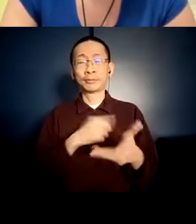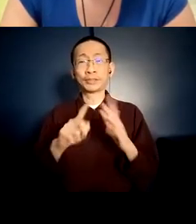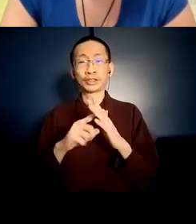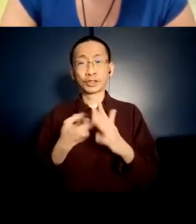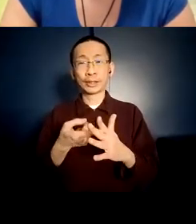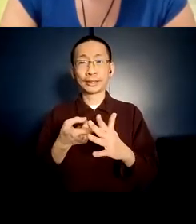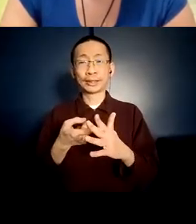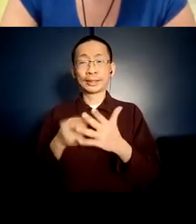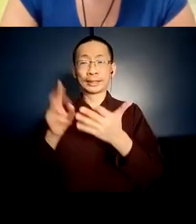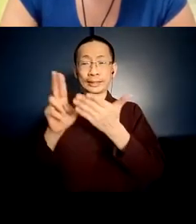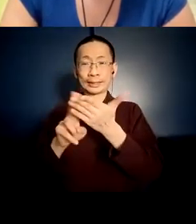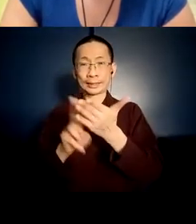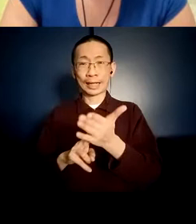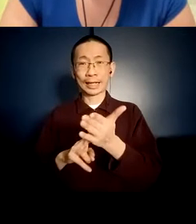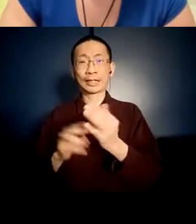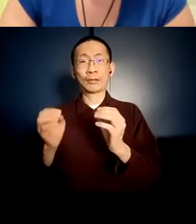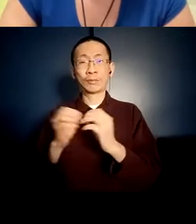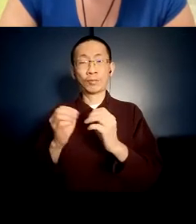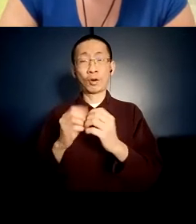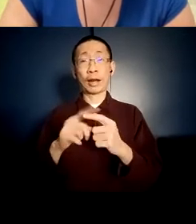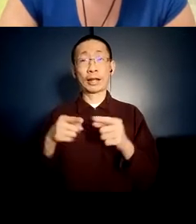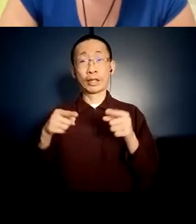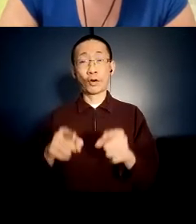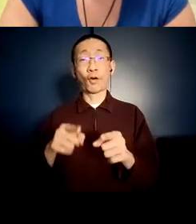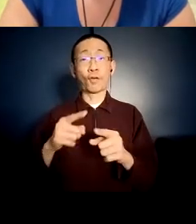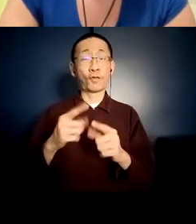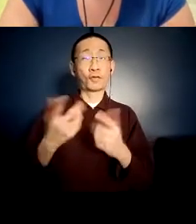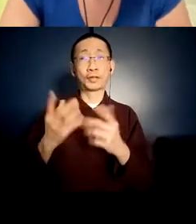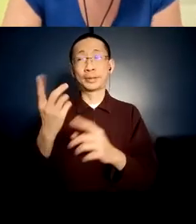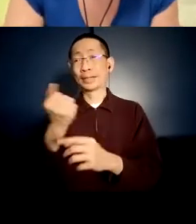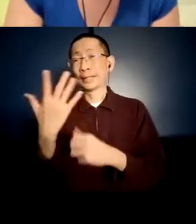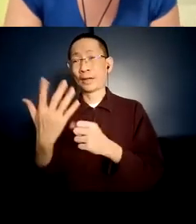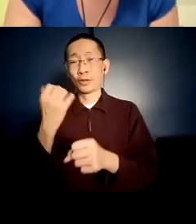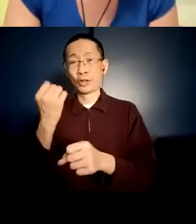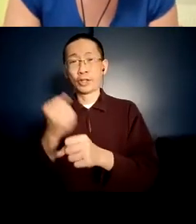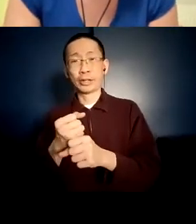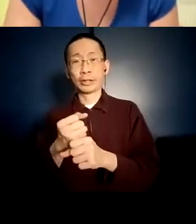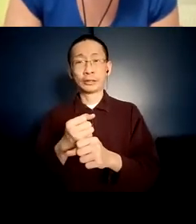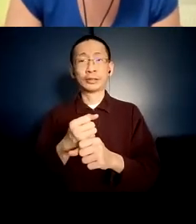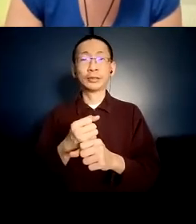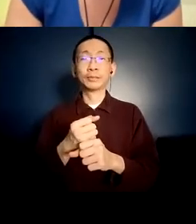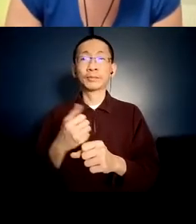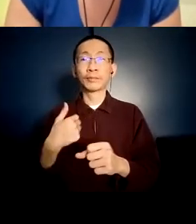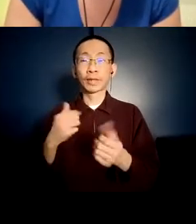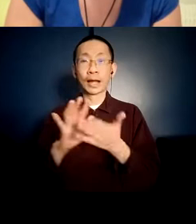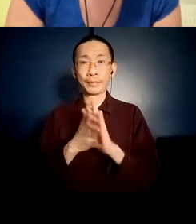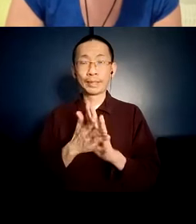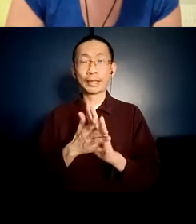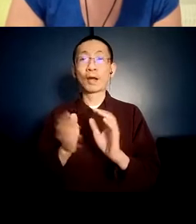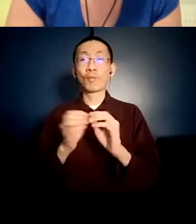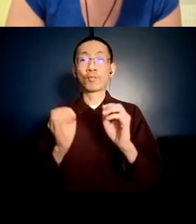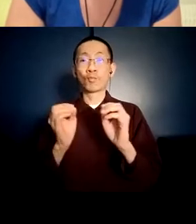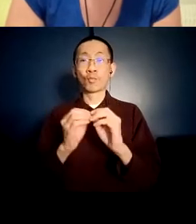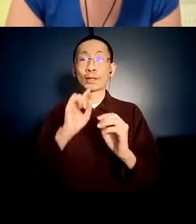we started signing a lot more. And over a period of several years, I became increasingly more and